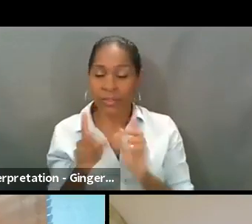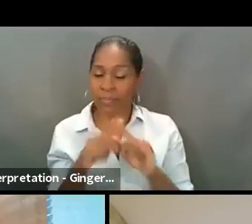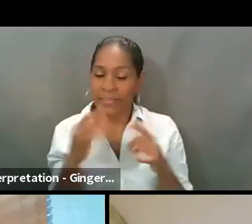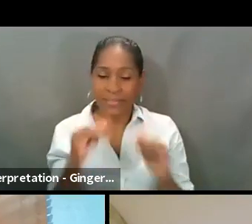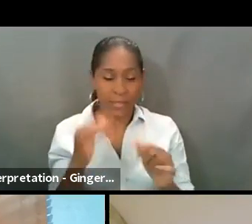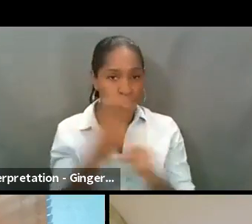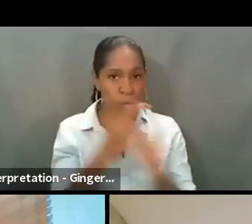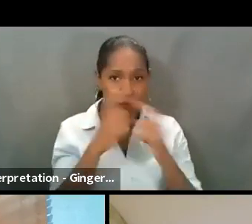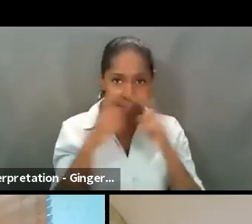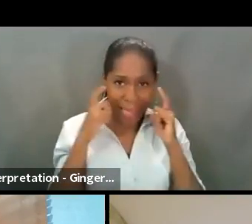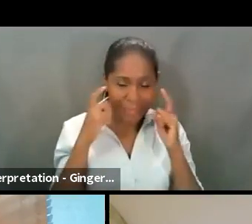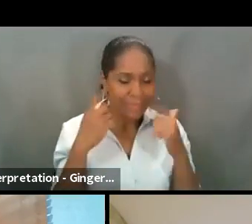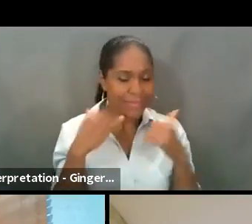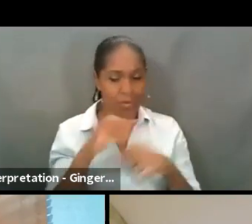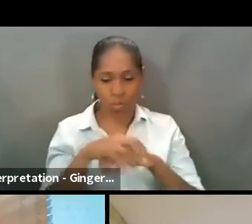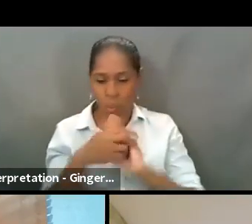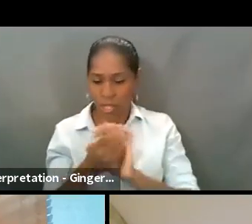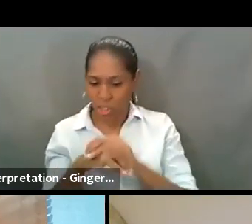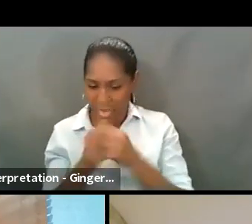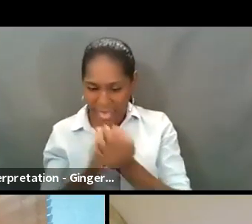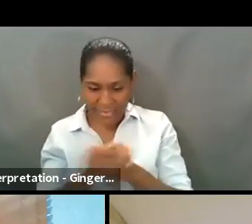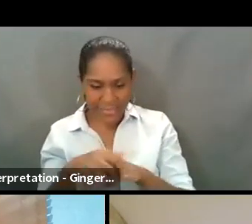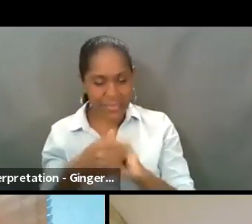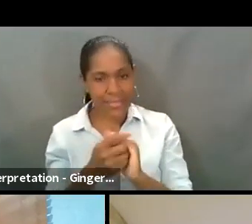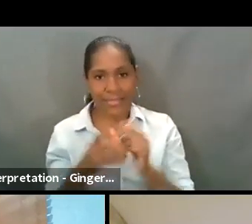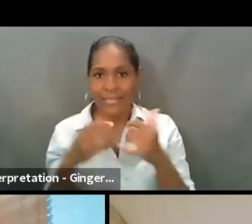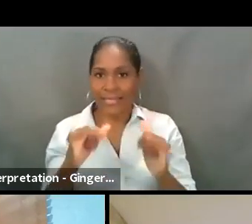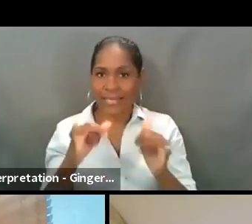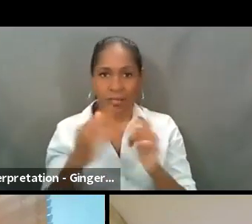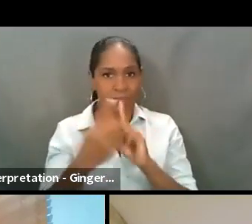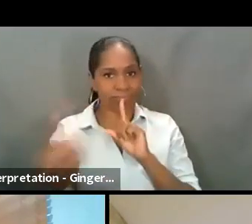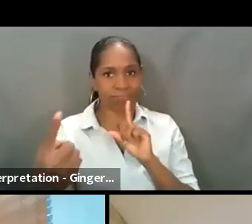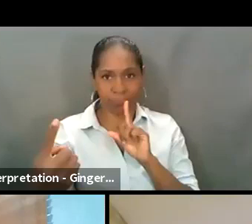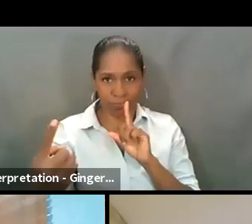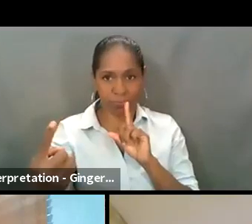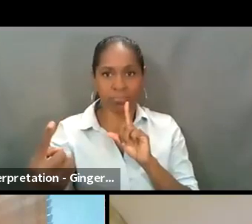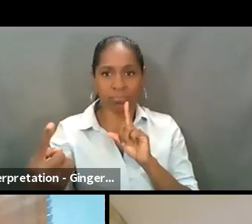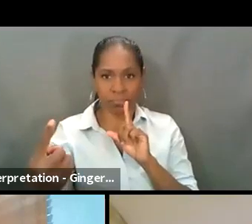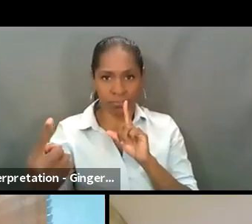and keeping socially distant.